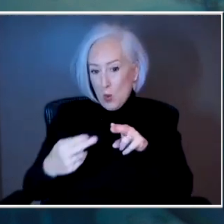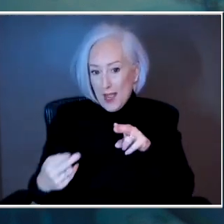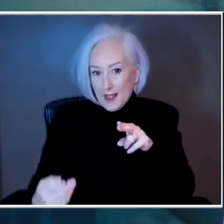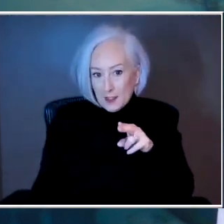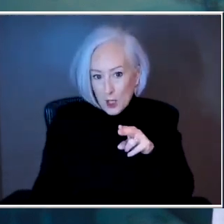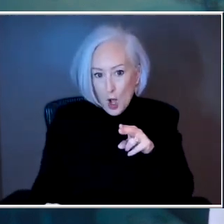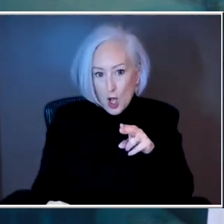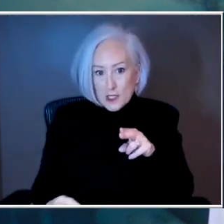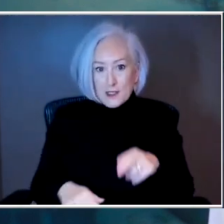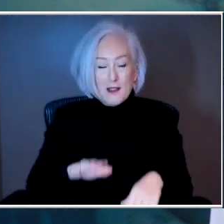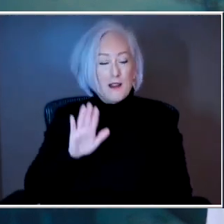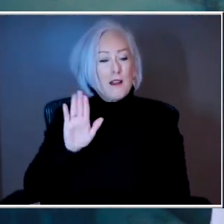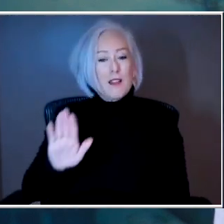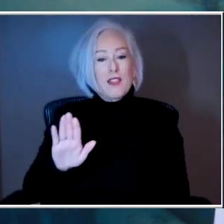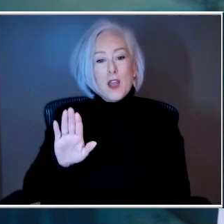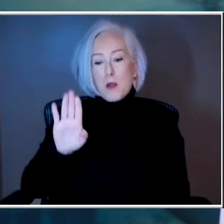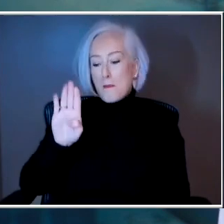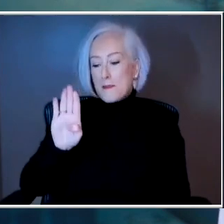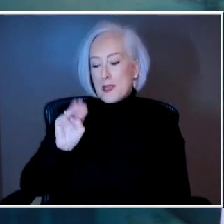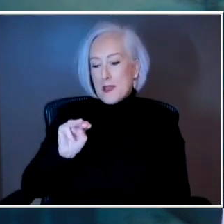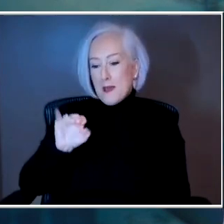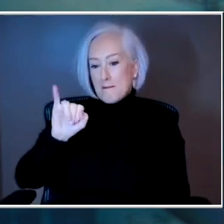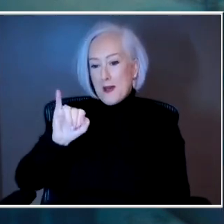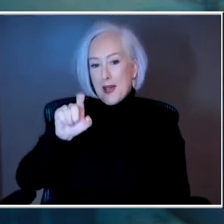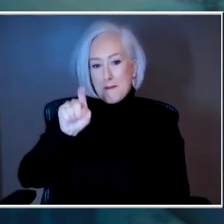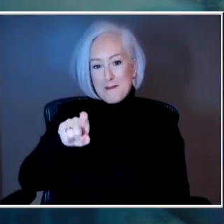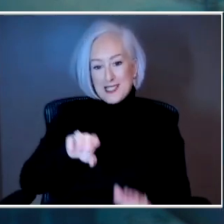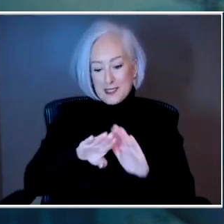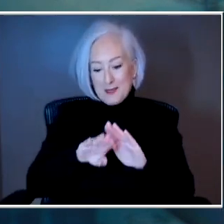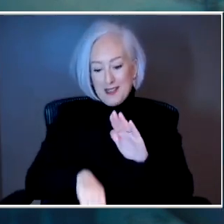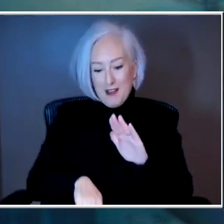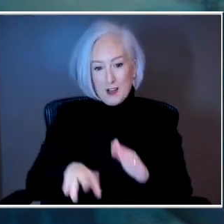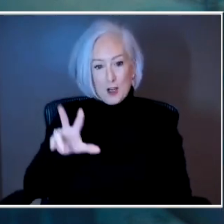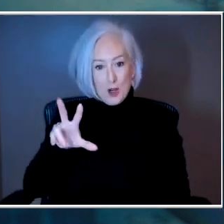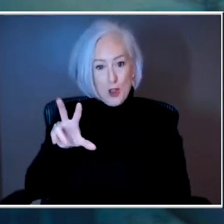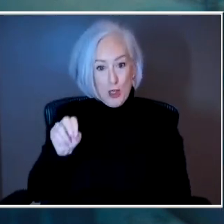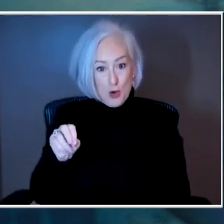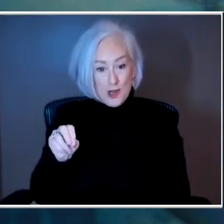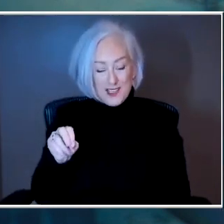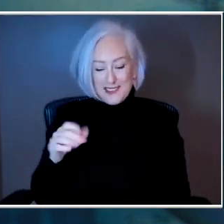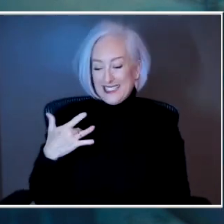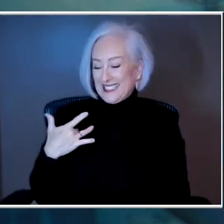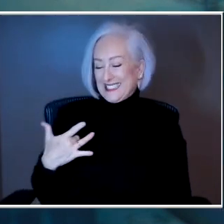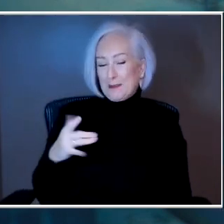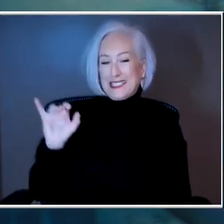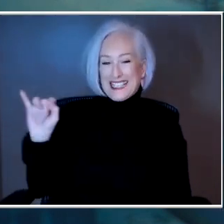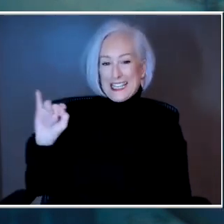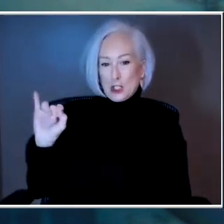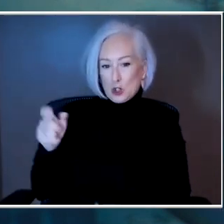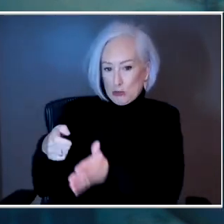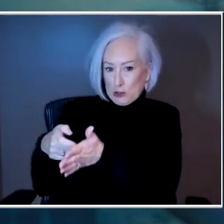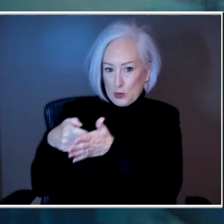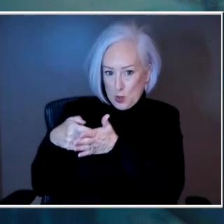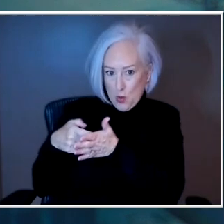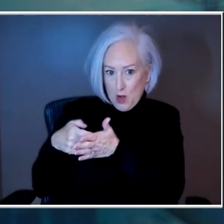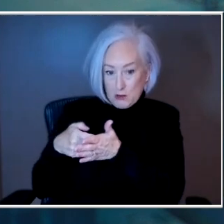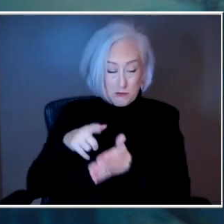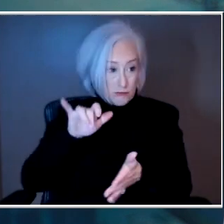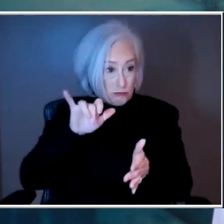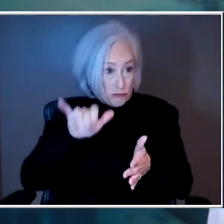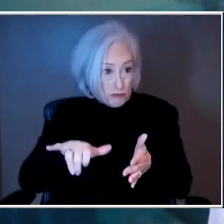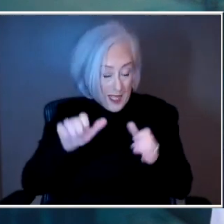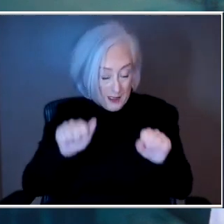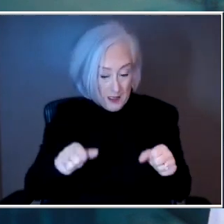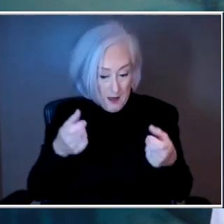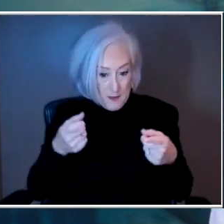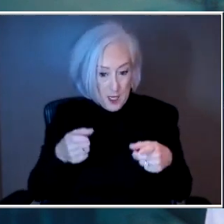mass index under 30. That's been a relatively recent insurance requirement, which can be difficult for some people. And then,